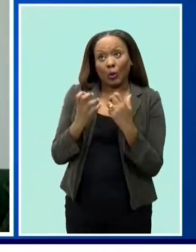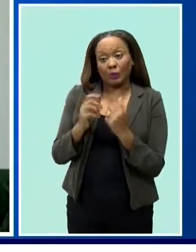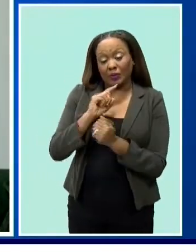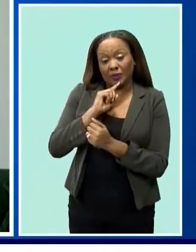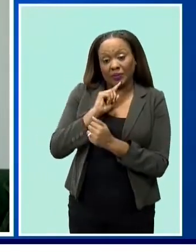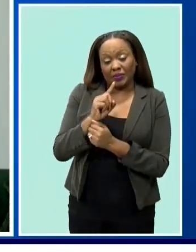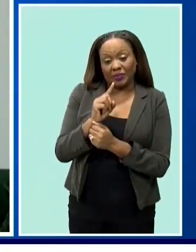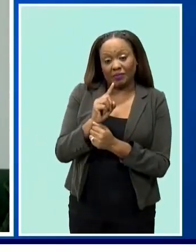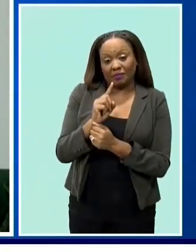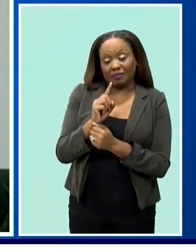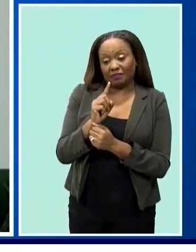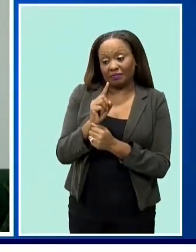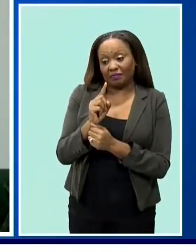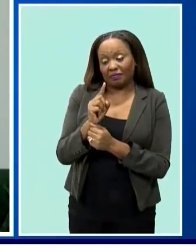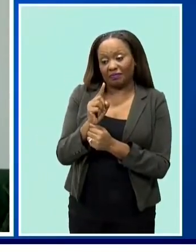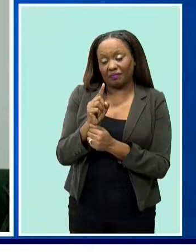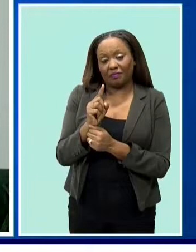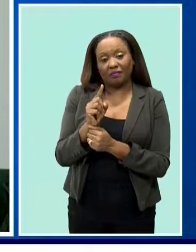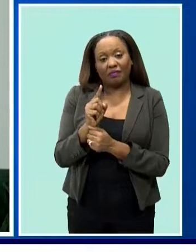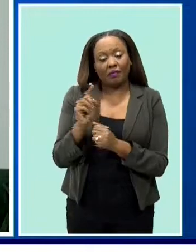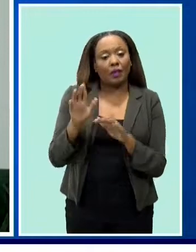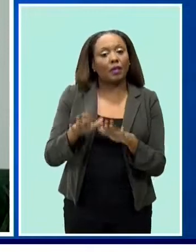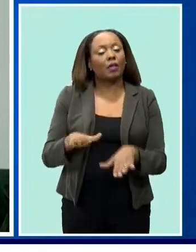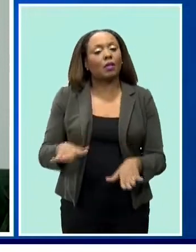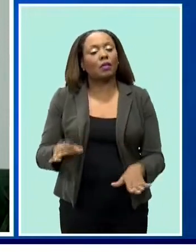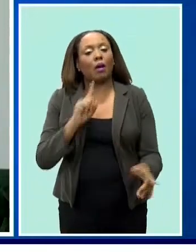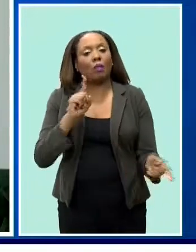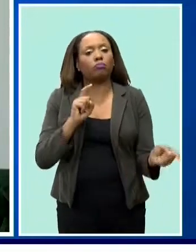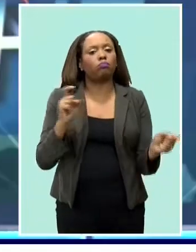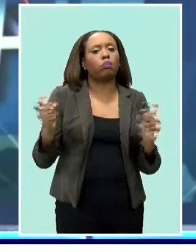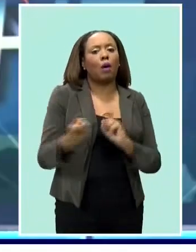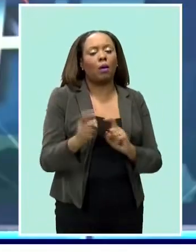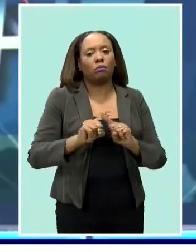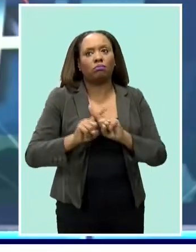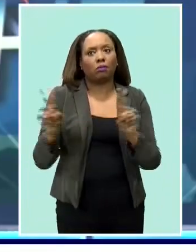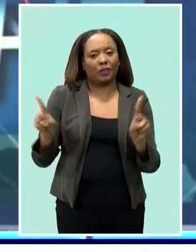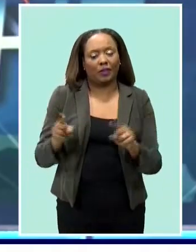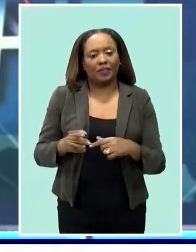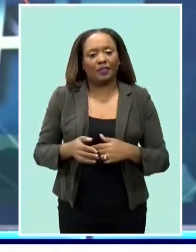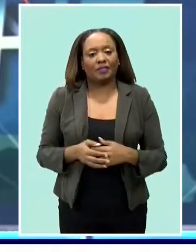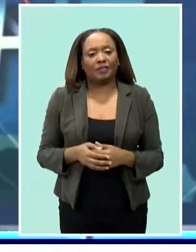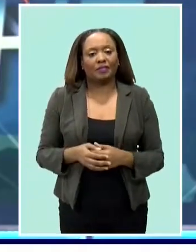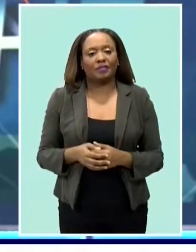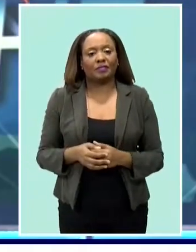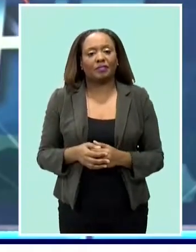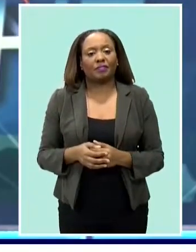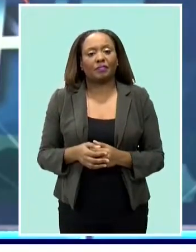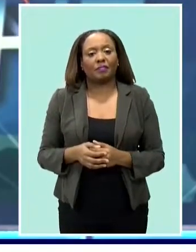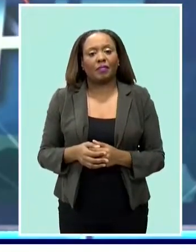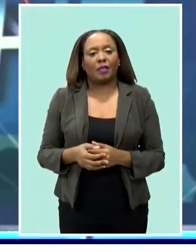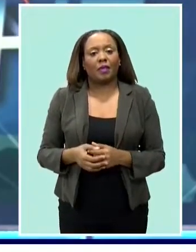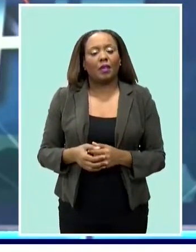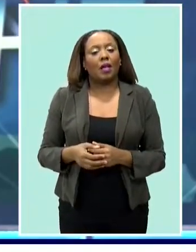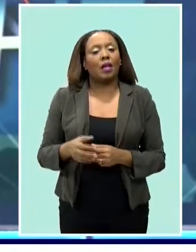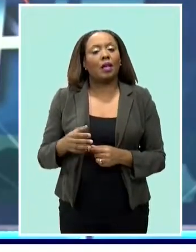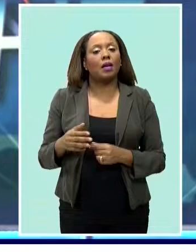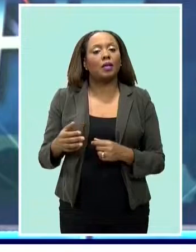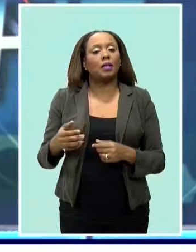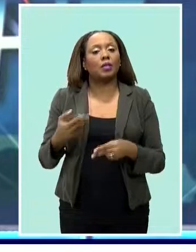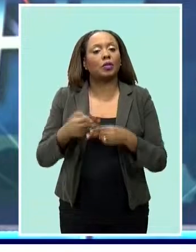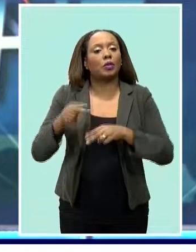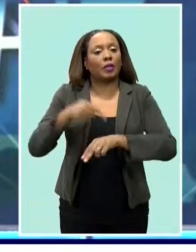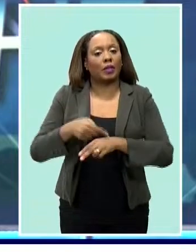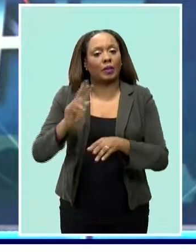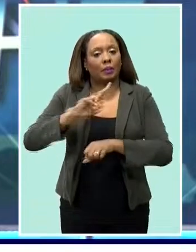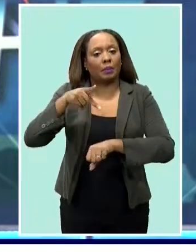that for them life will be significantly different. Acting principal at the Grantley Adams Memorial School, Major Andrew